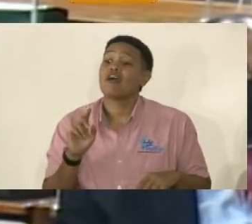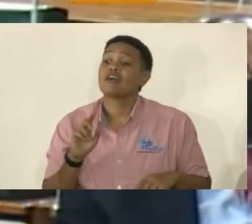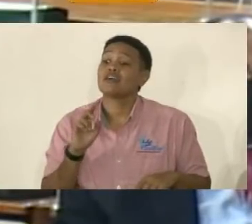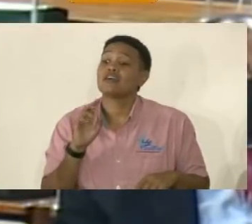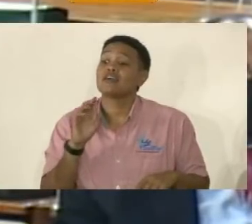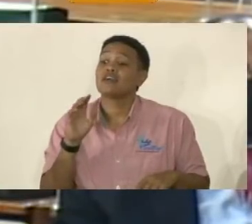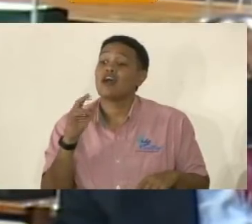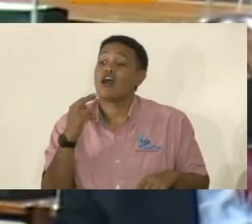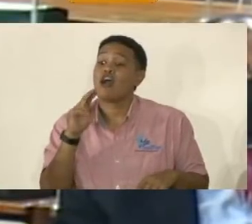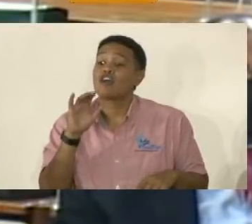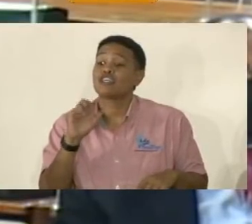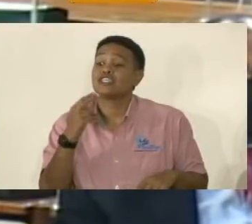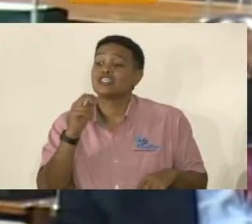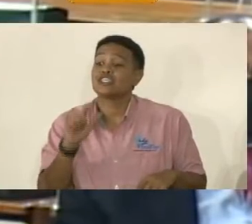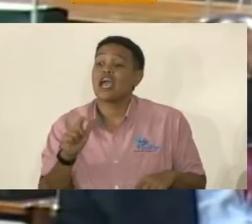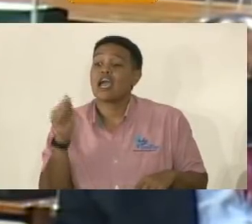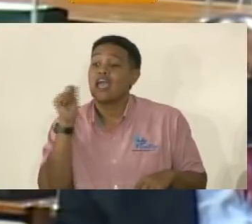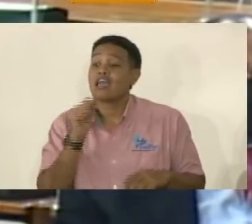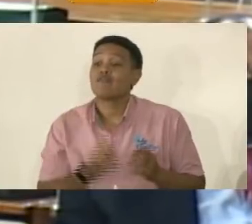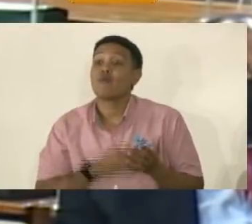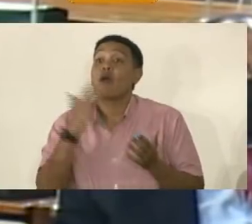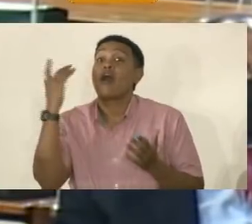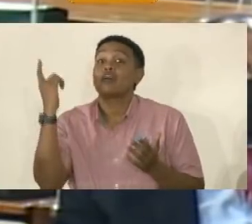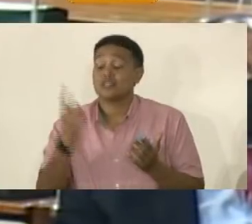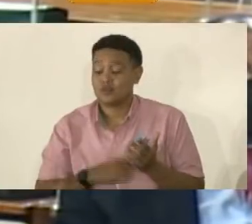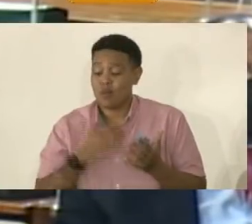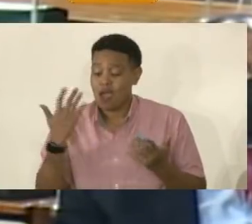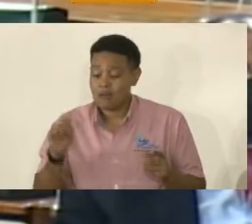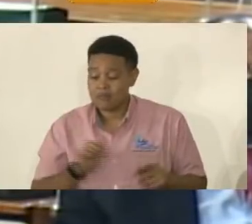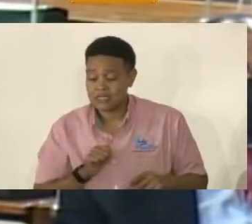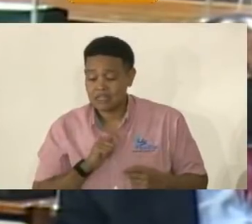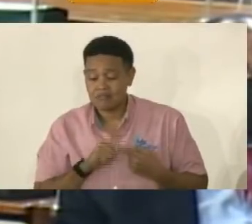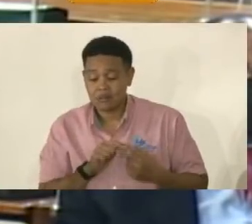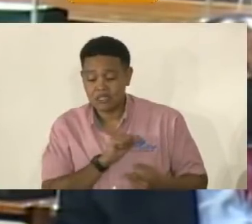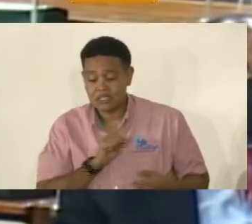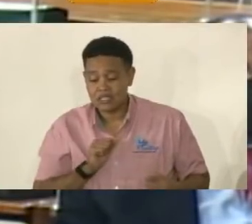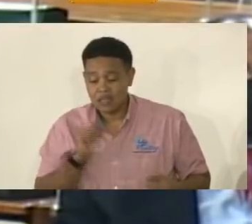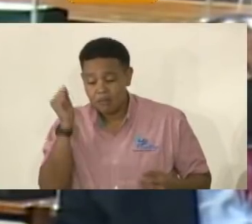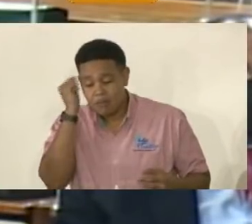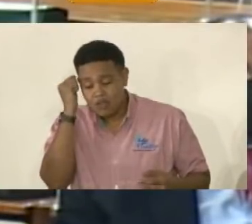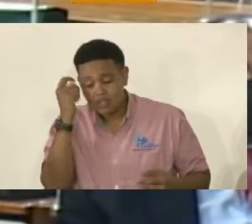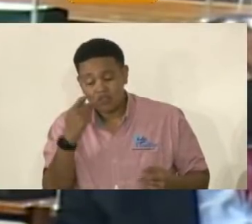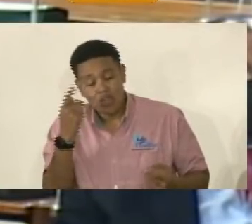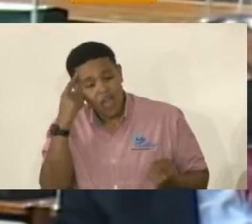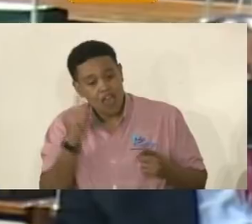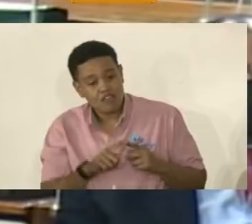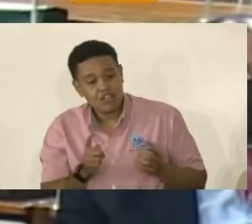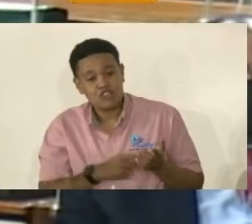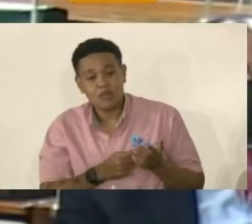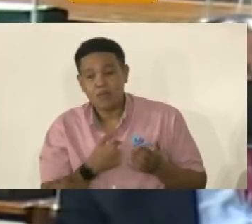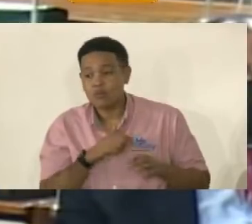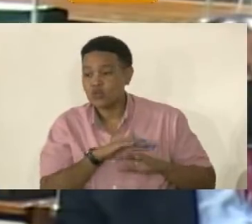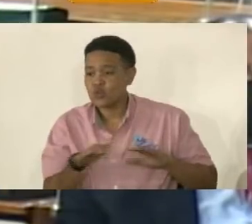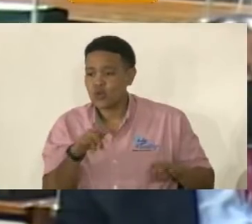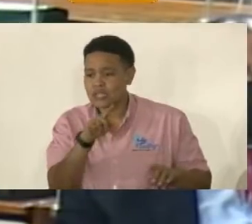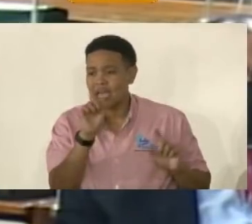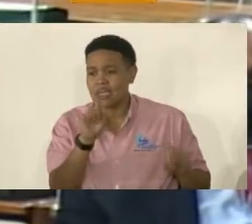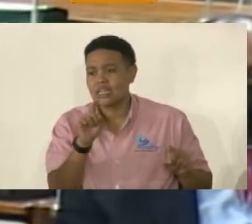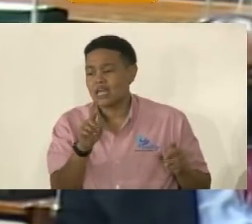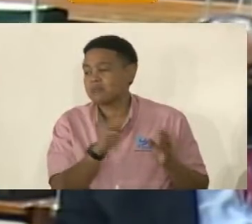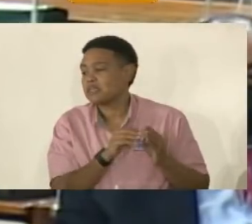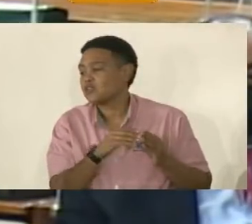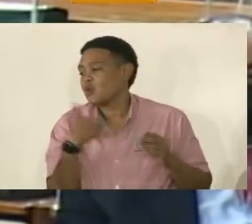Horace Chang, and so every once in a while, myself and Senator Bunting agree, and every once in a while we don't. But he attends the meeting, so I know they haven't